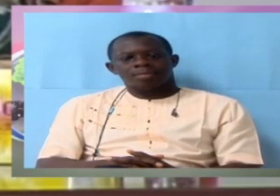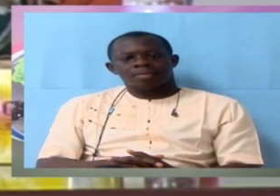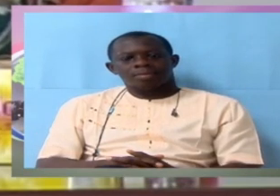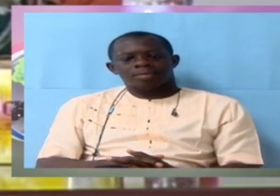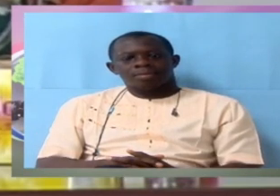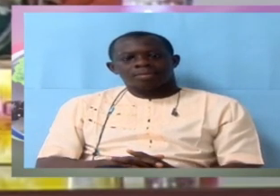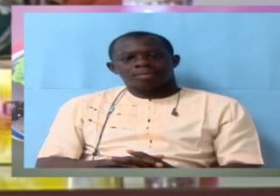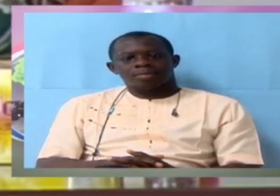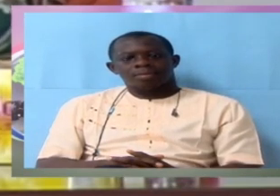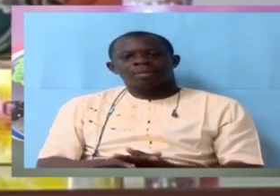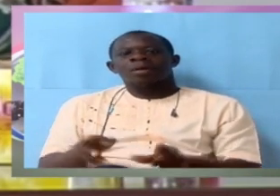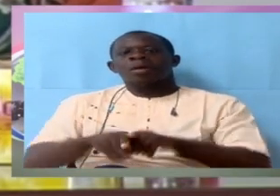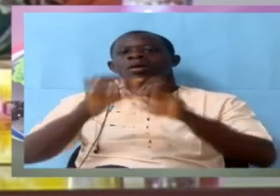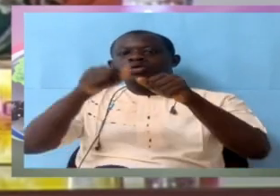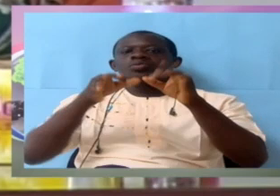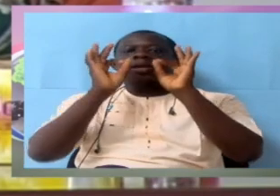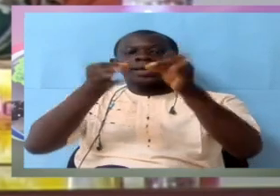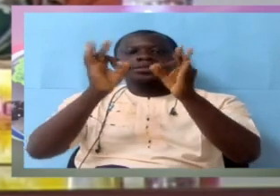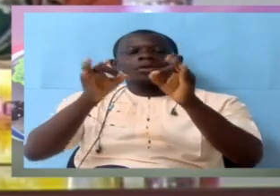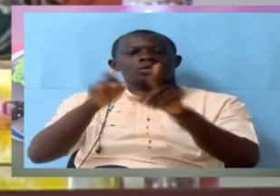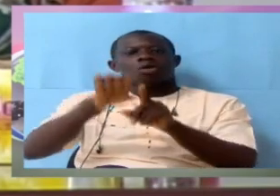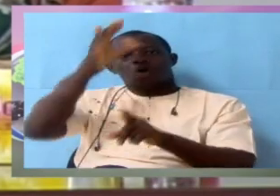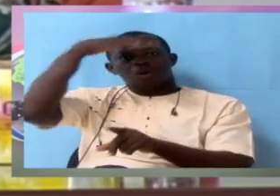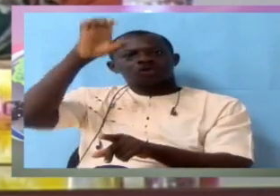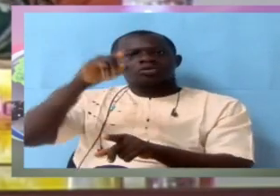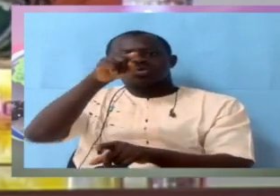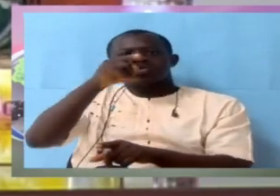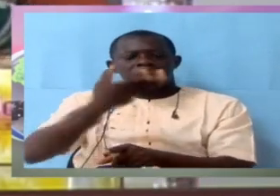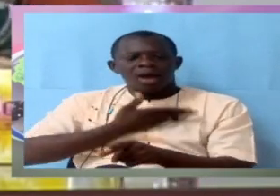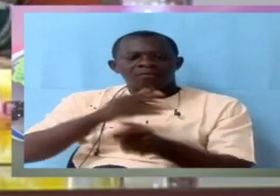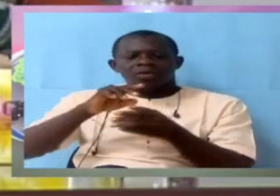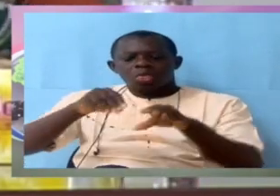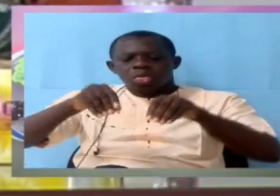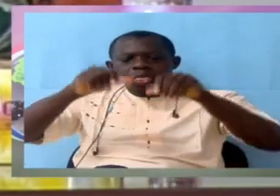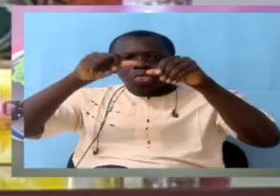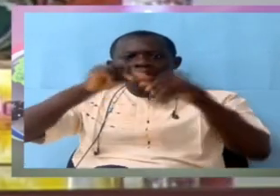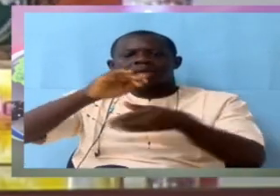Can you enlighten this commission as to where you obtained this said powder?